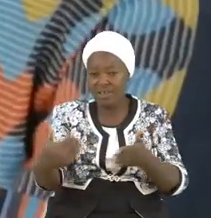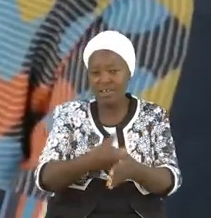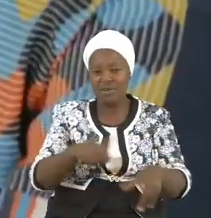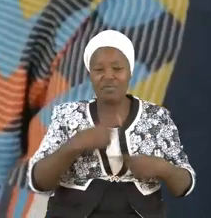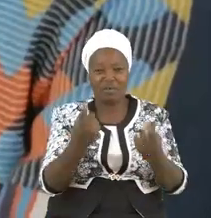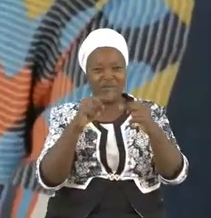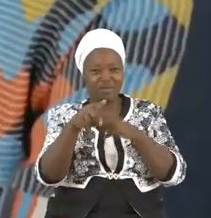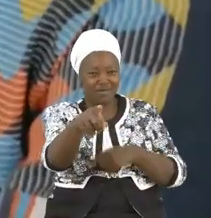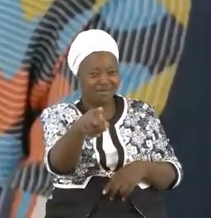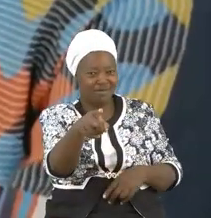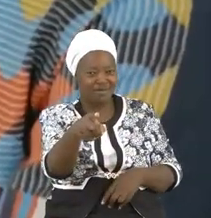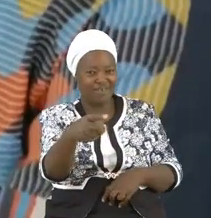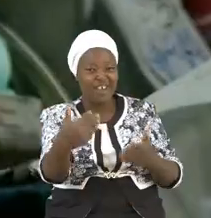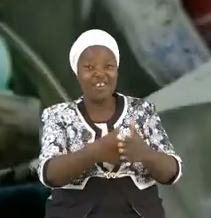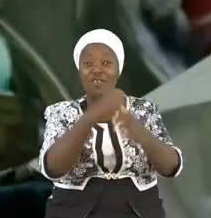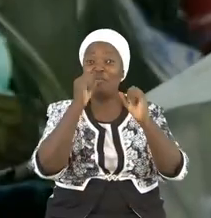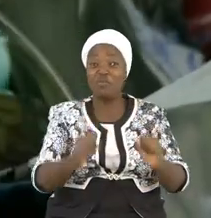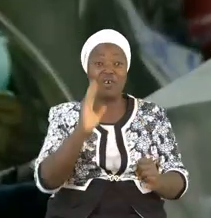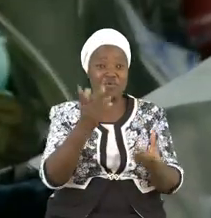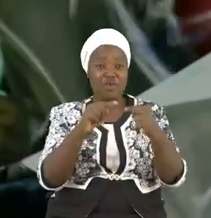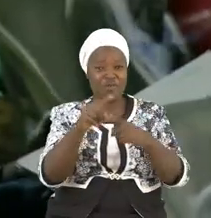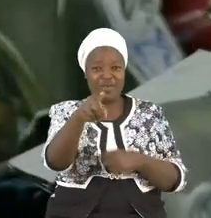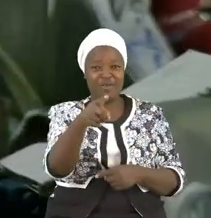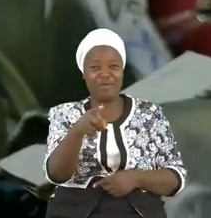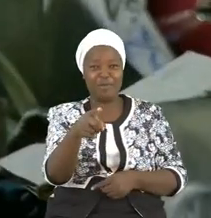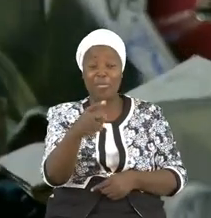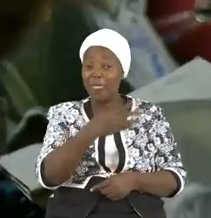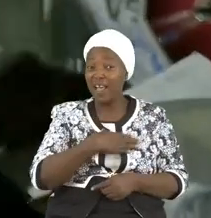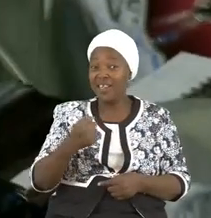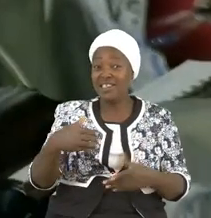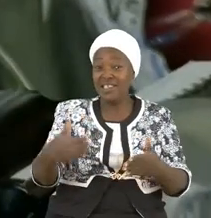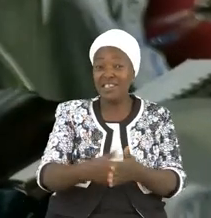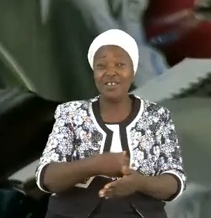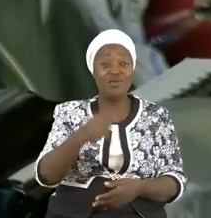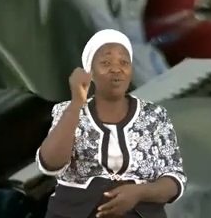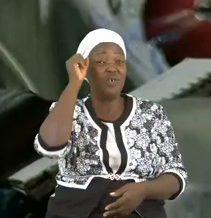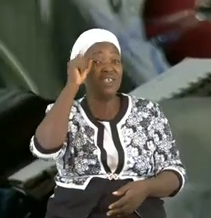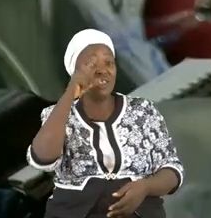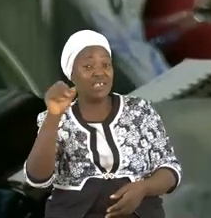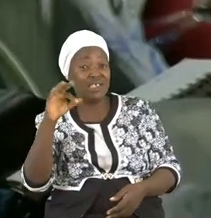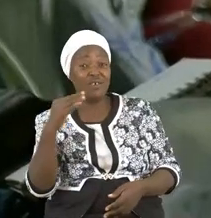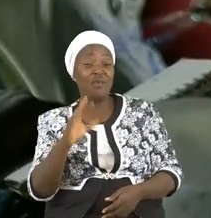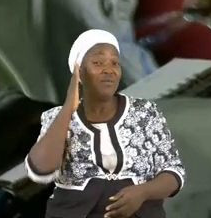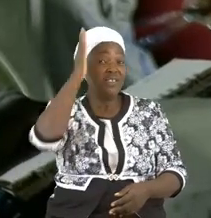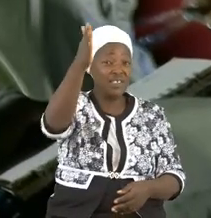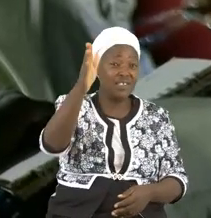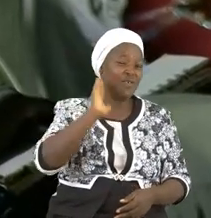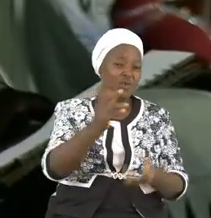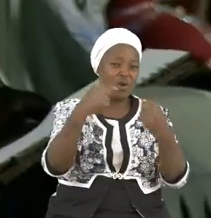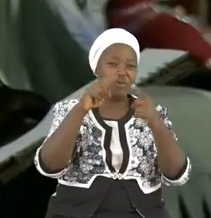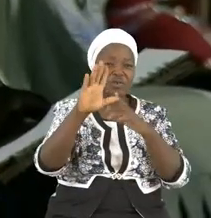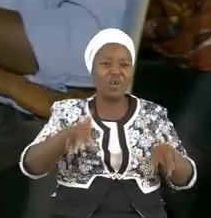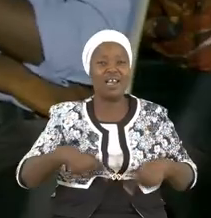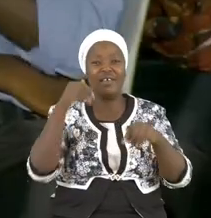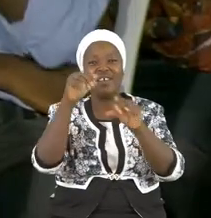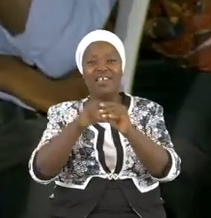New power will come to you. Amen. And a new sense of destiny will come to your life in